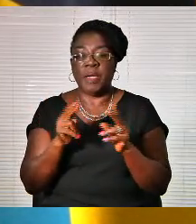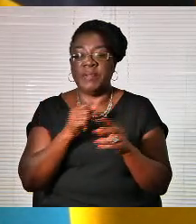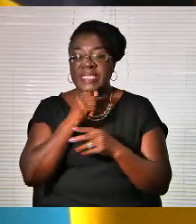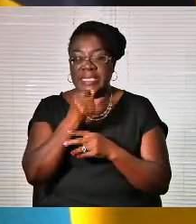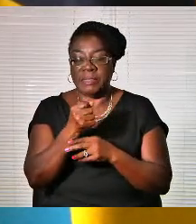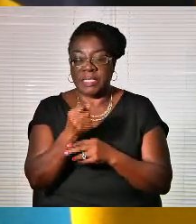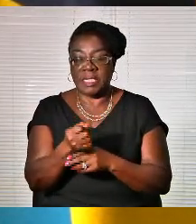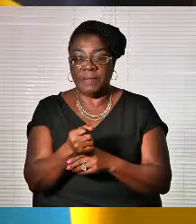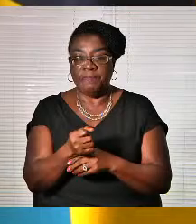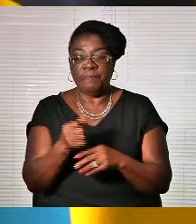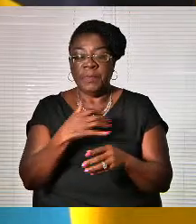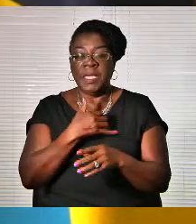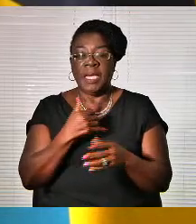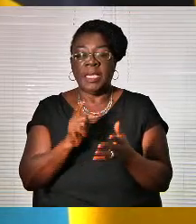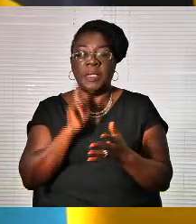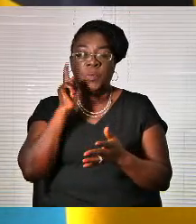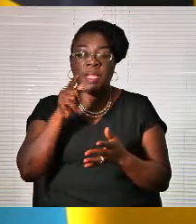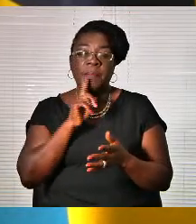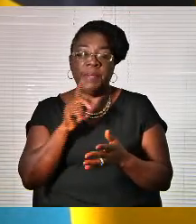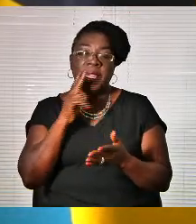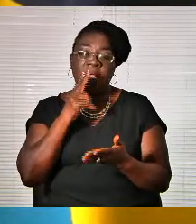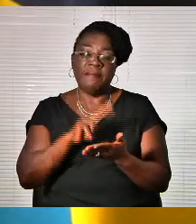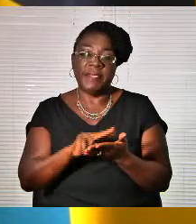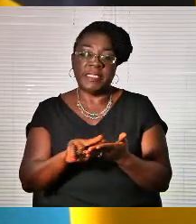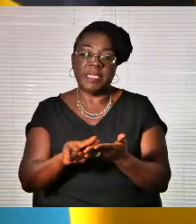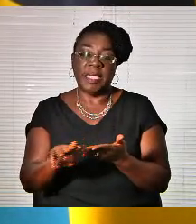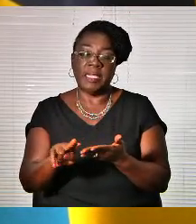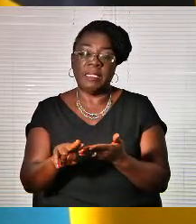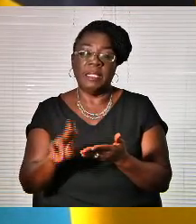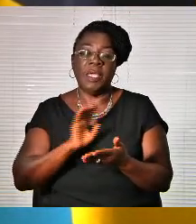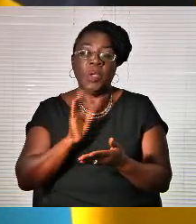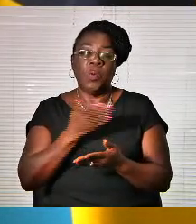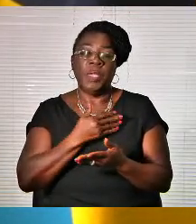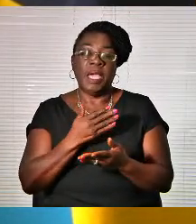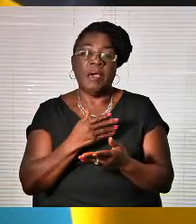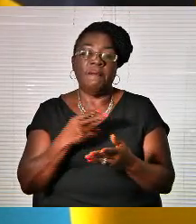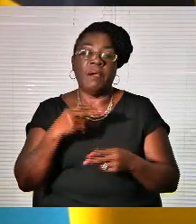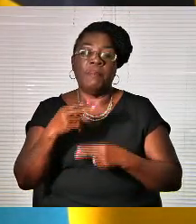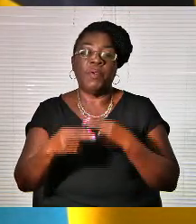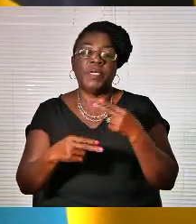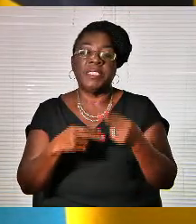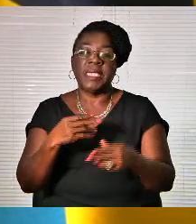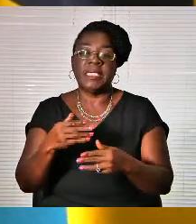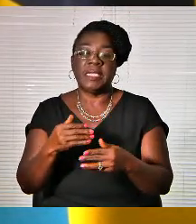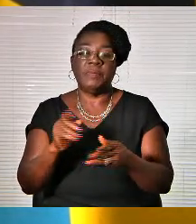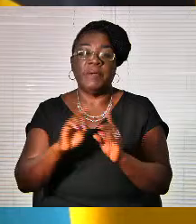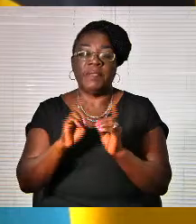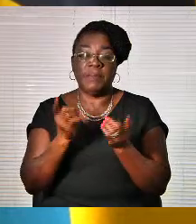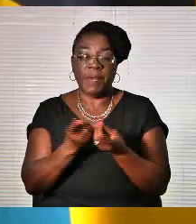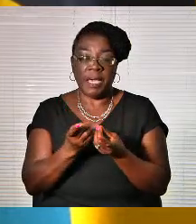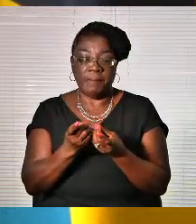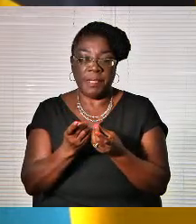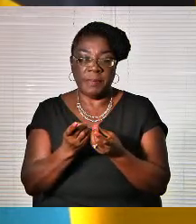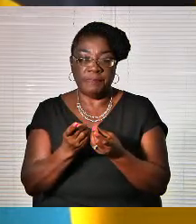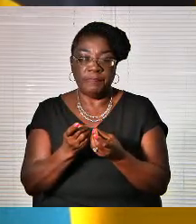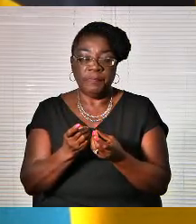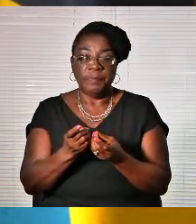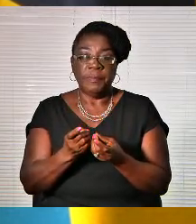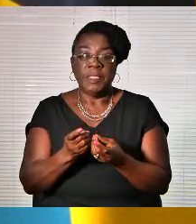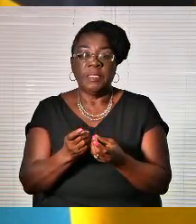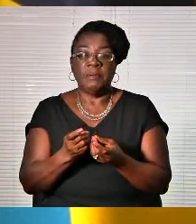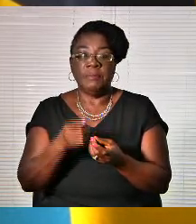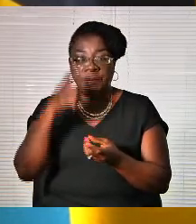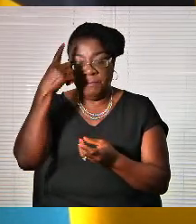being investigated on its own merit. We have a process and we have a department specifically